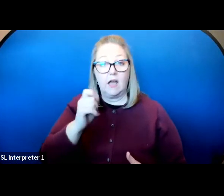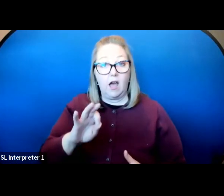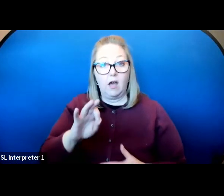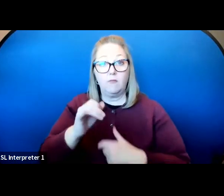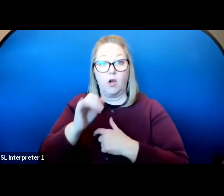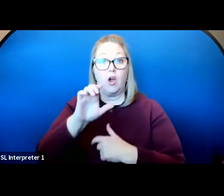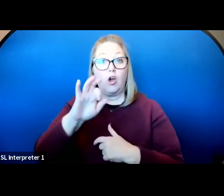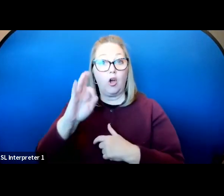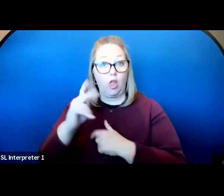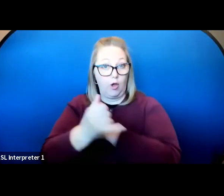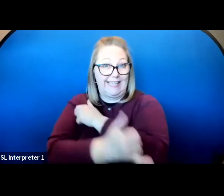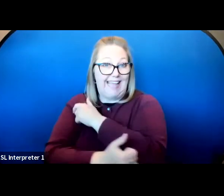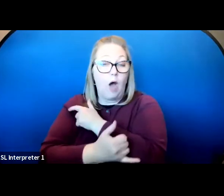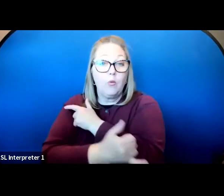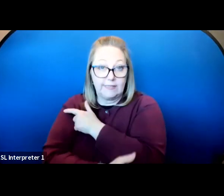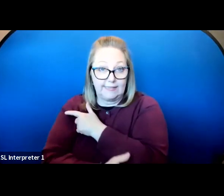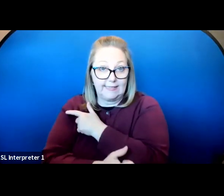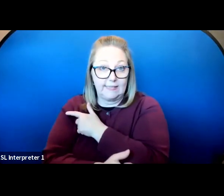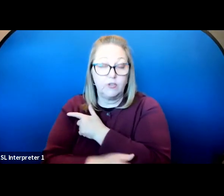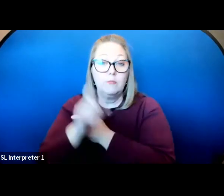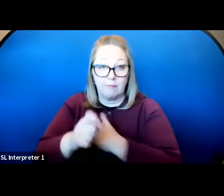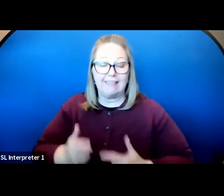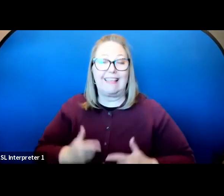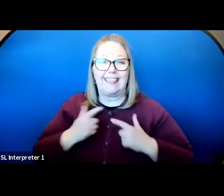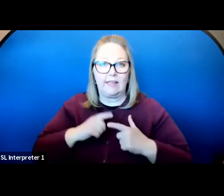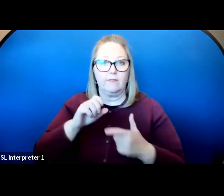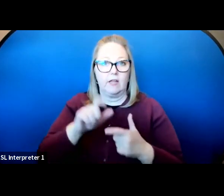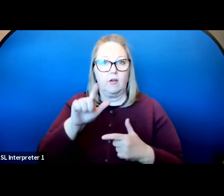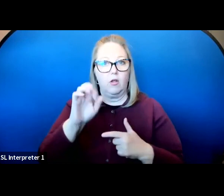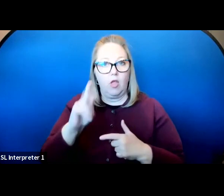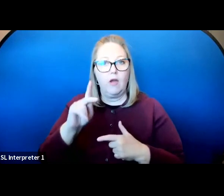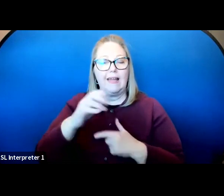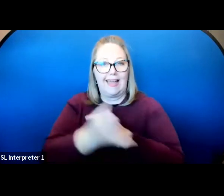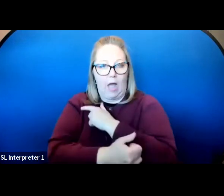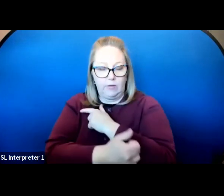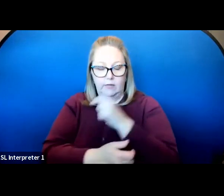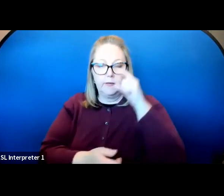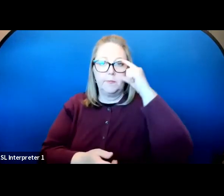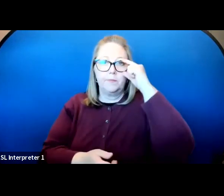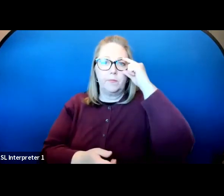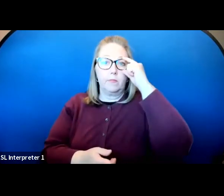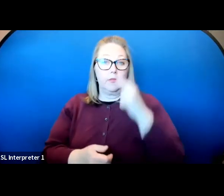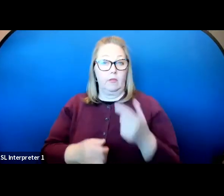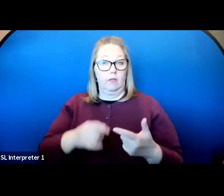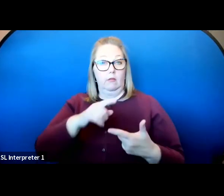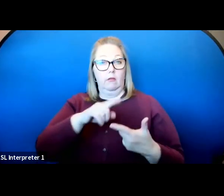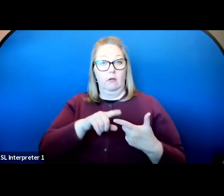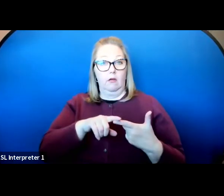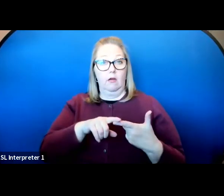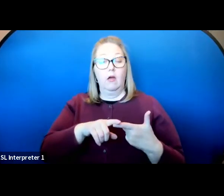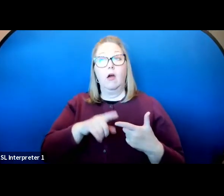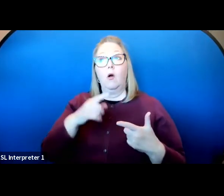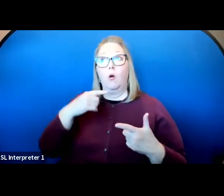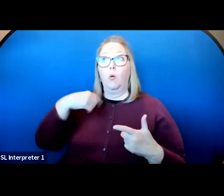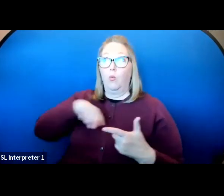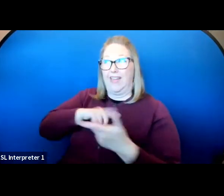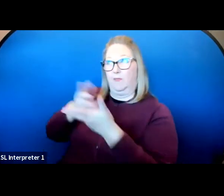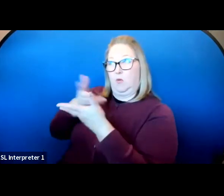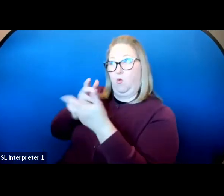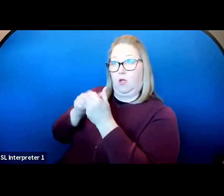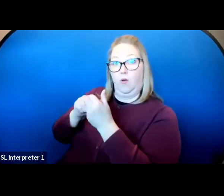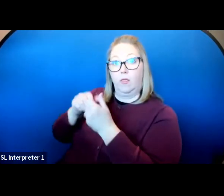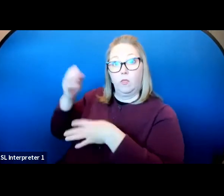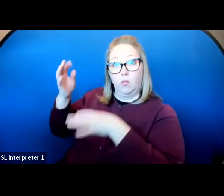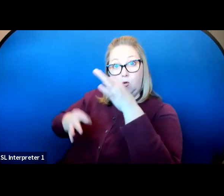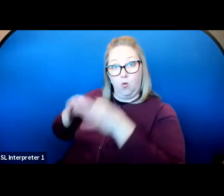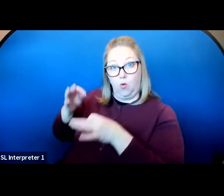Ms. Chambers, I want to emphasize we are working with the eviction courts and we currently have data from them specific to evictions that have been filed.